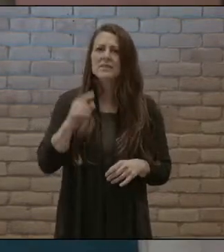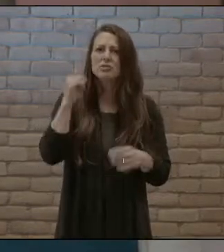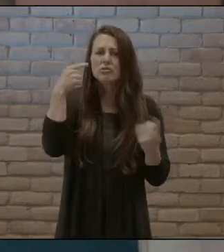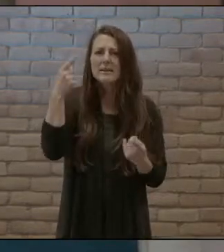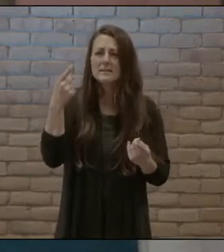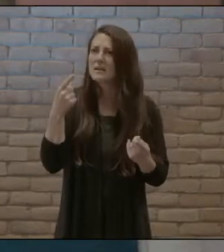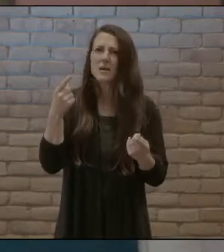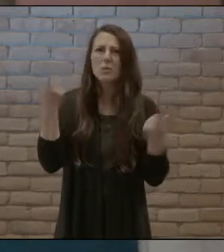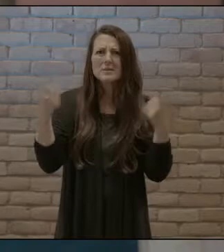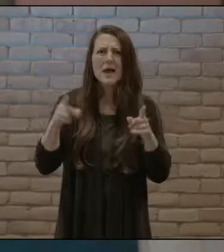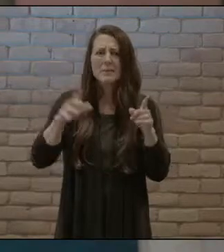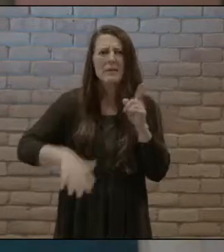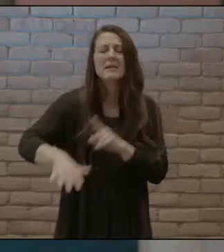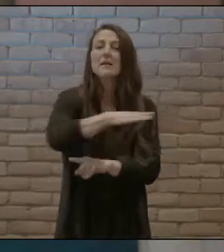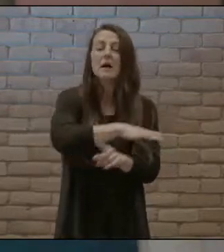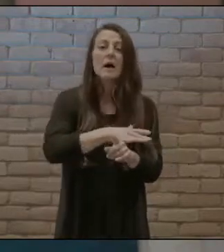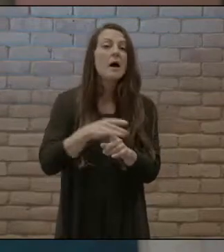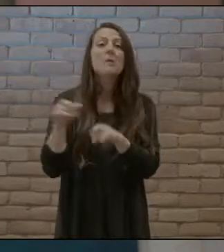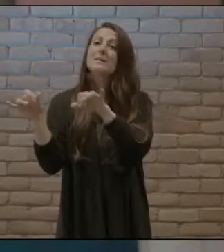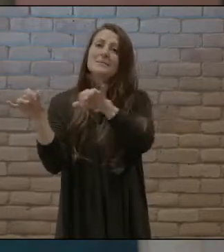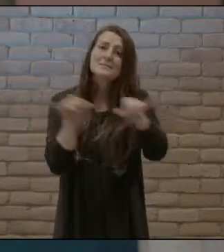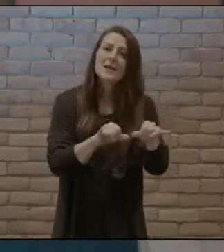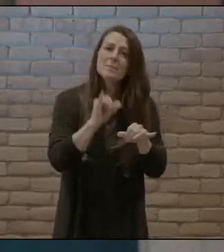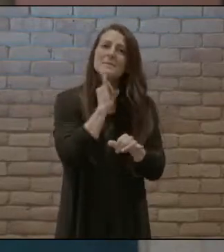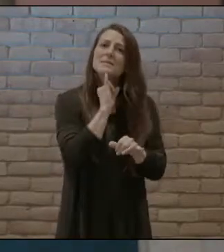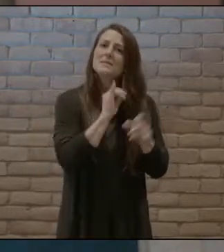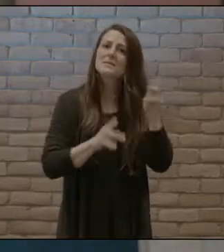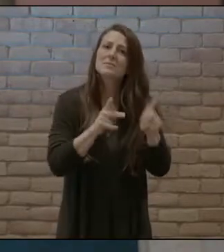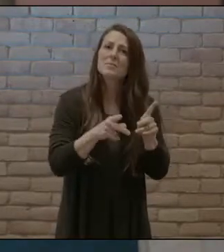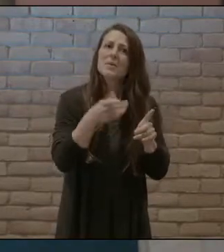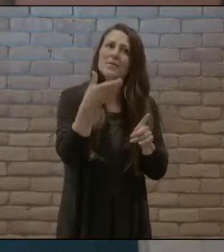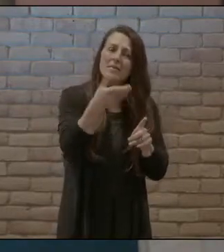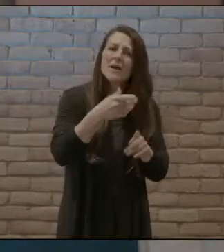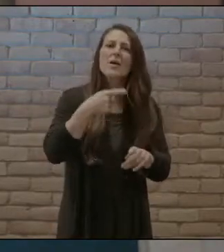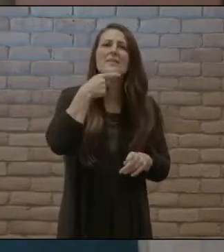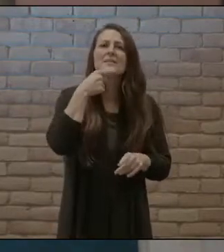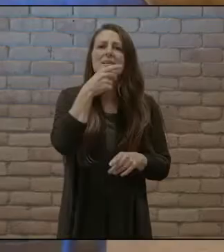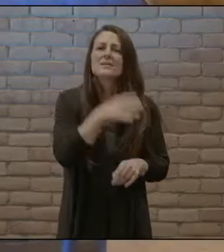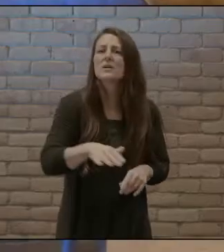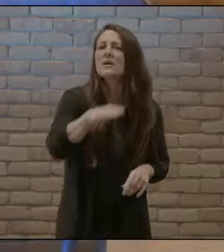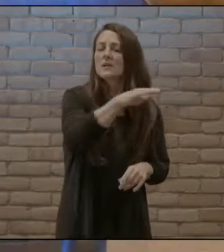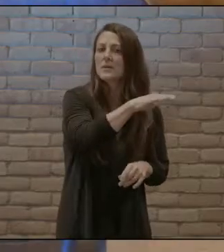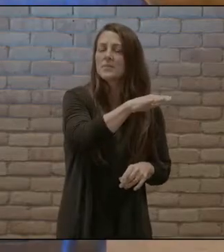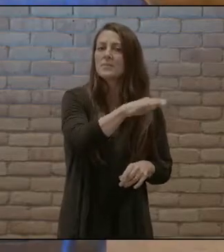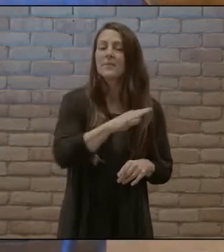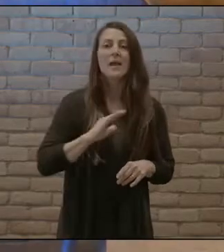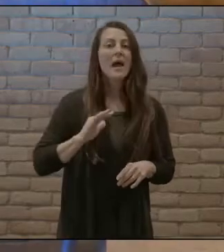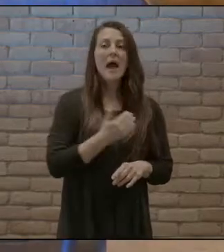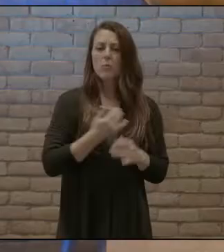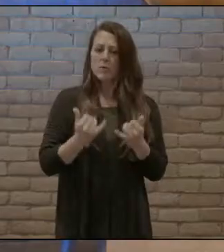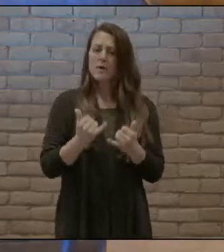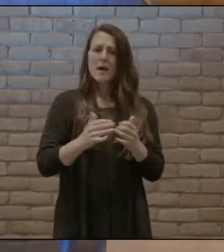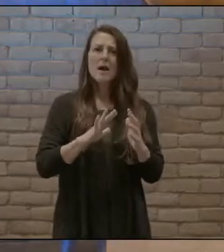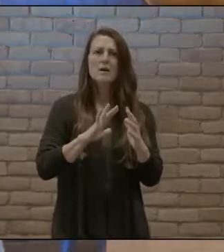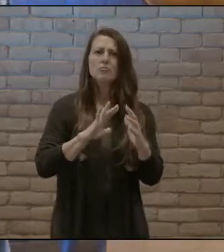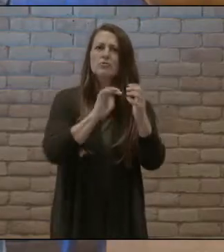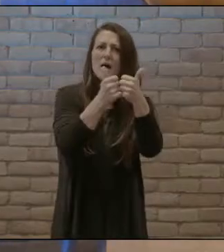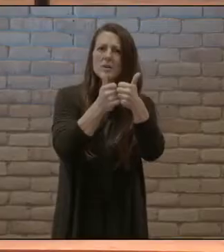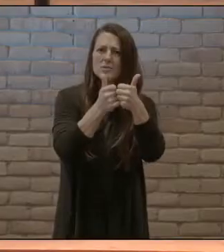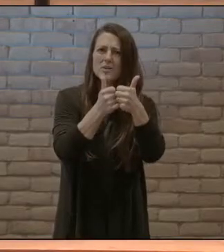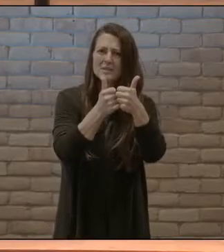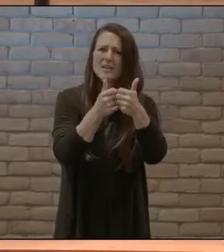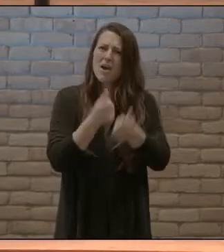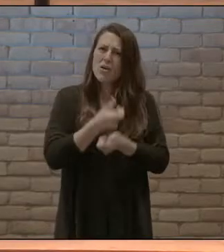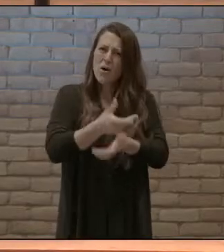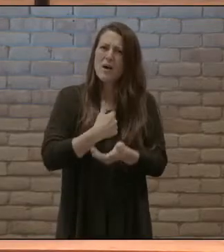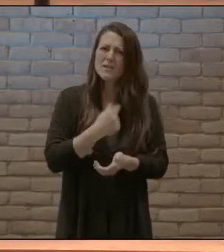going on around us. And like the Israelites in the desert, our present challenges can make us look back